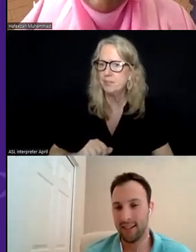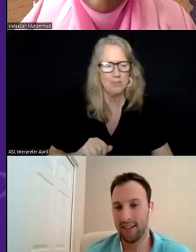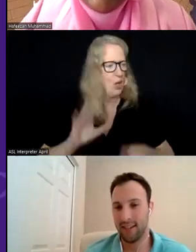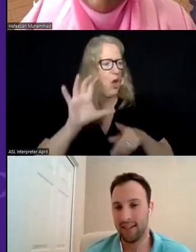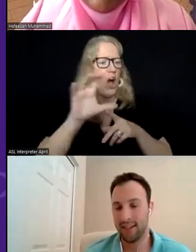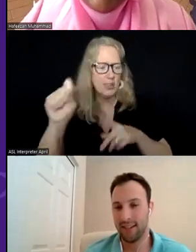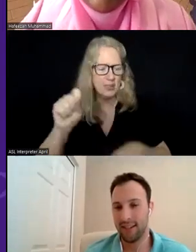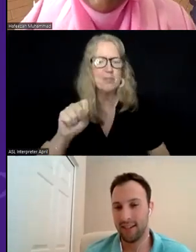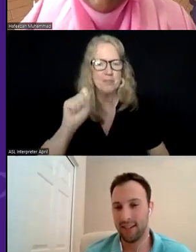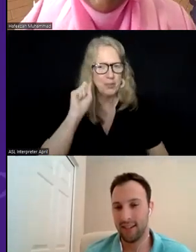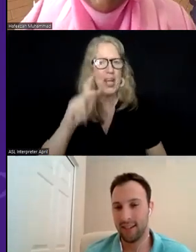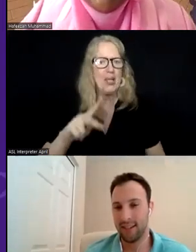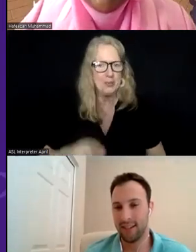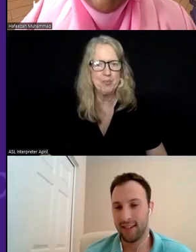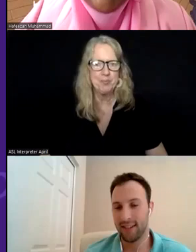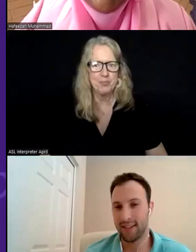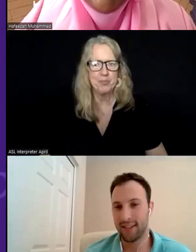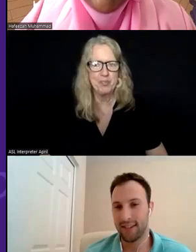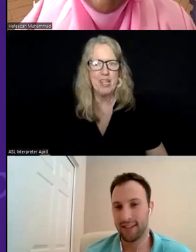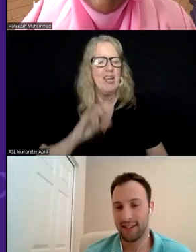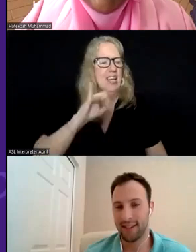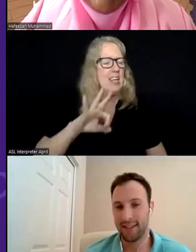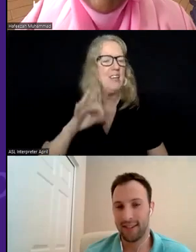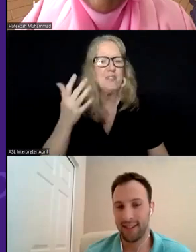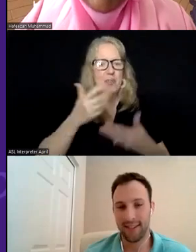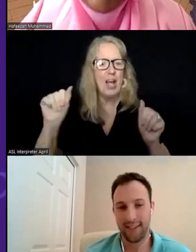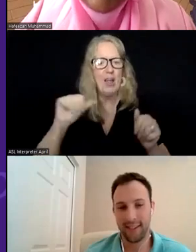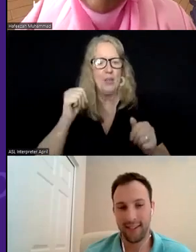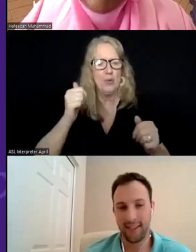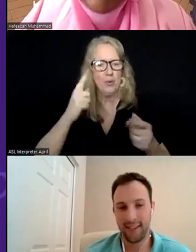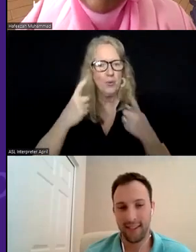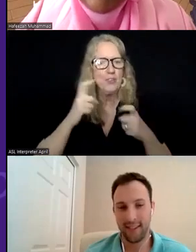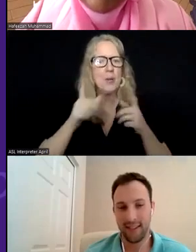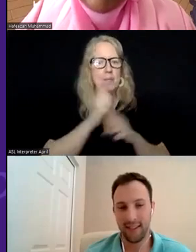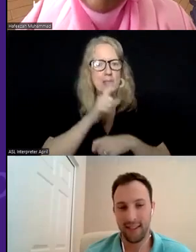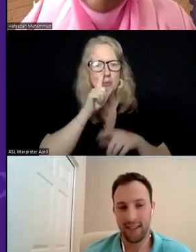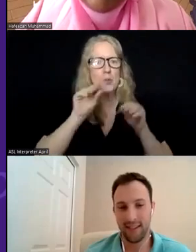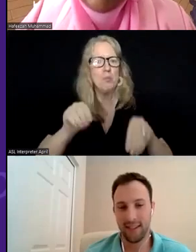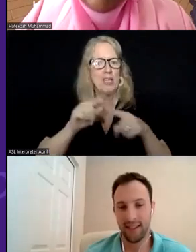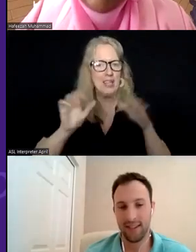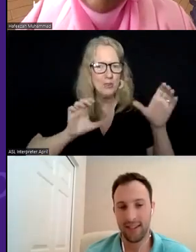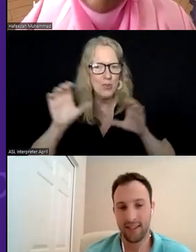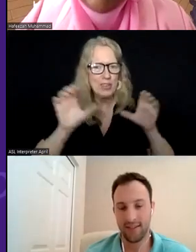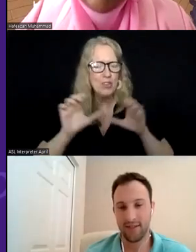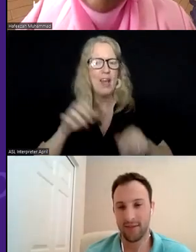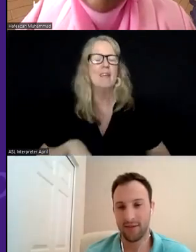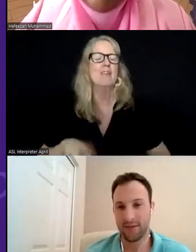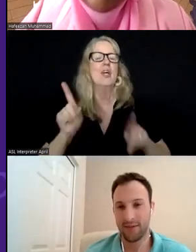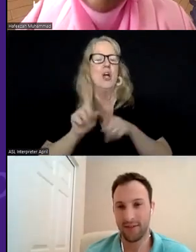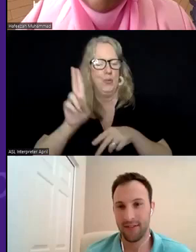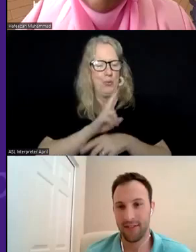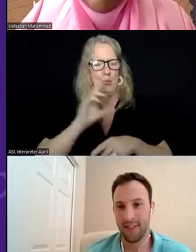Awesome. Okay. Well, if there are any additional questions, make sure that you put them in the chat. You can also use that